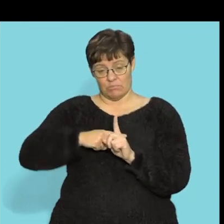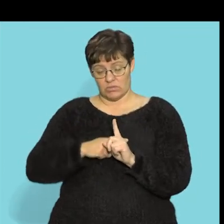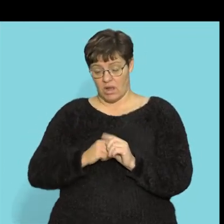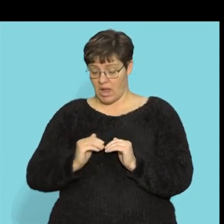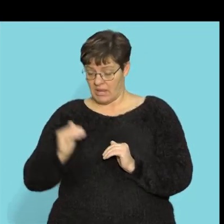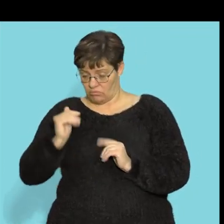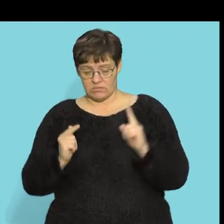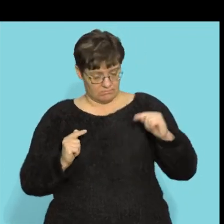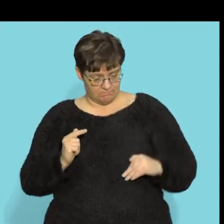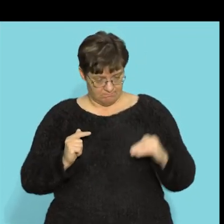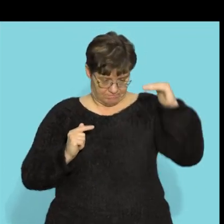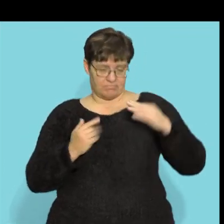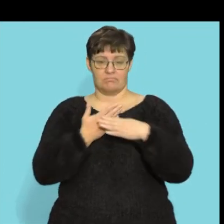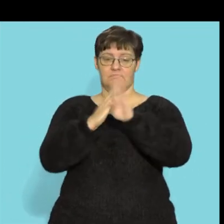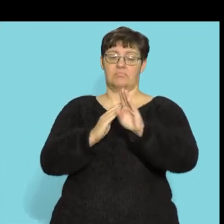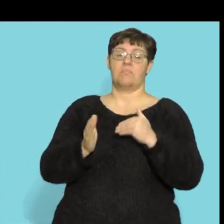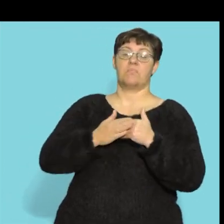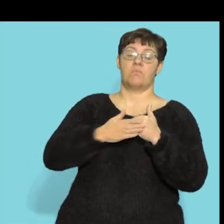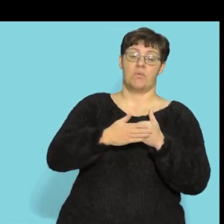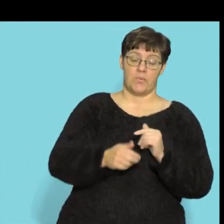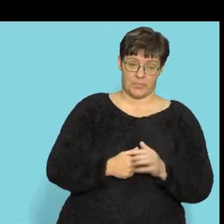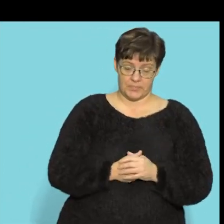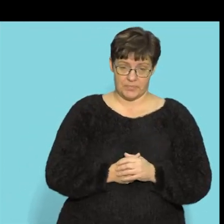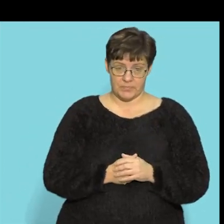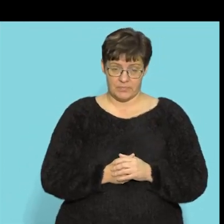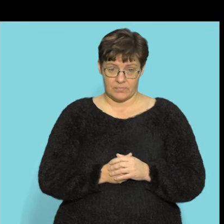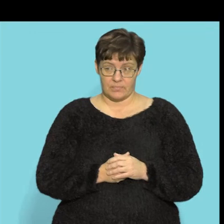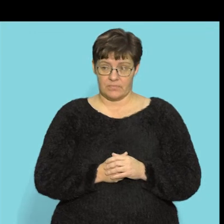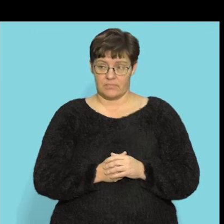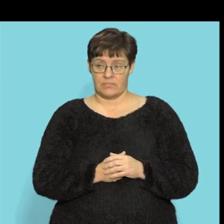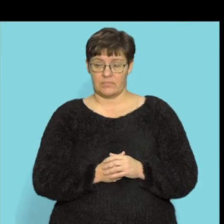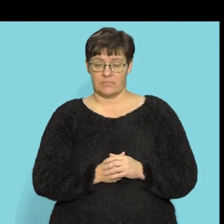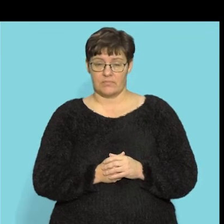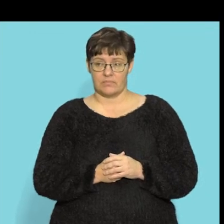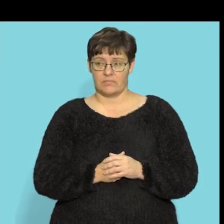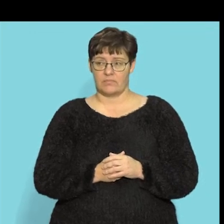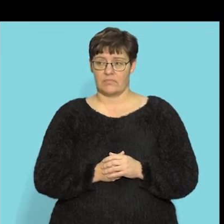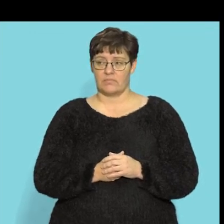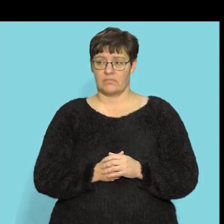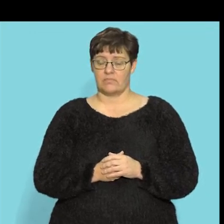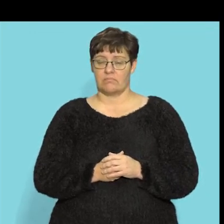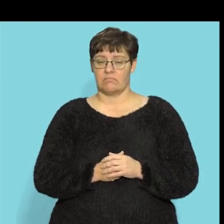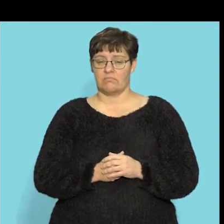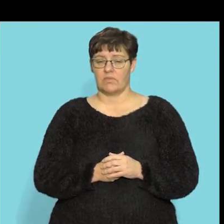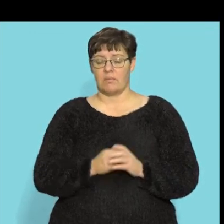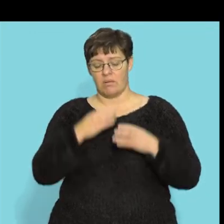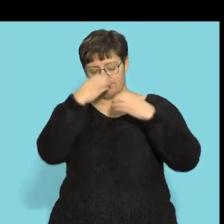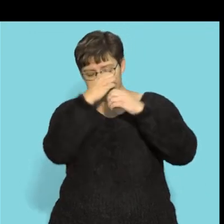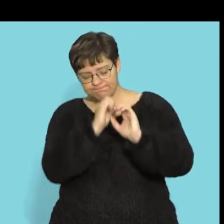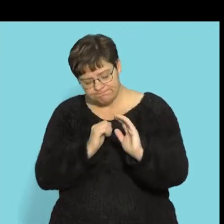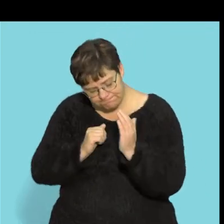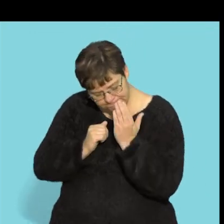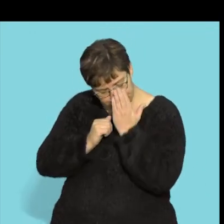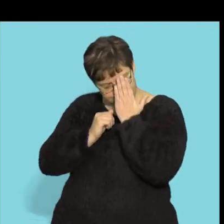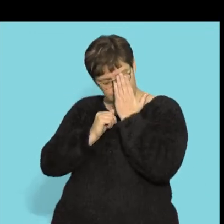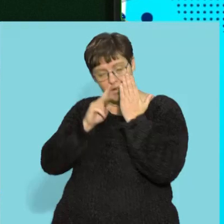temperature of the metallic conductors increase. So if we go back to the micro view of